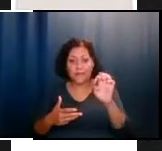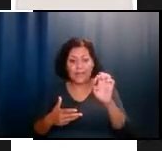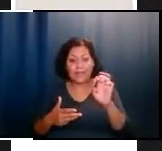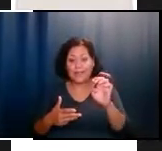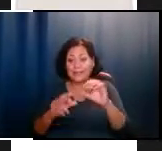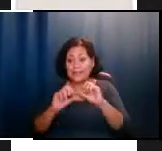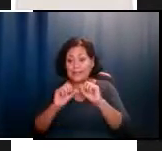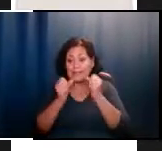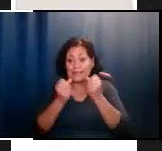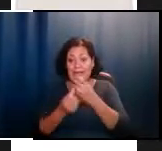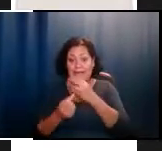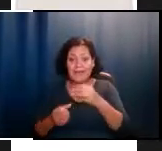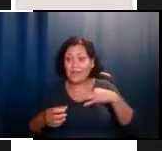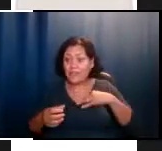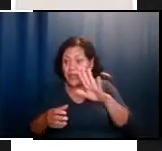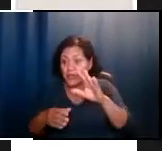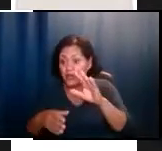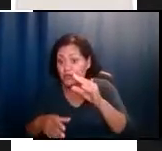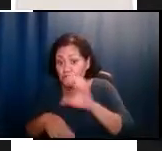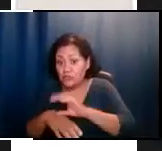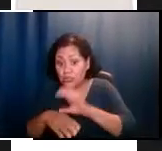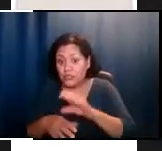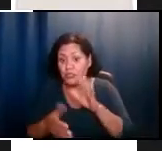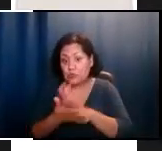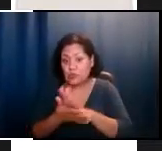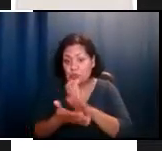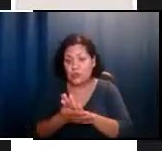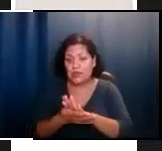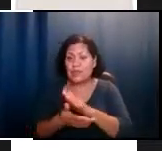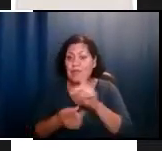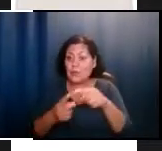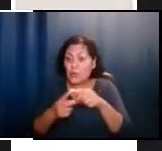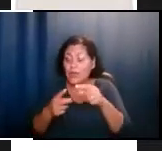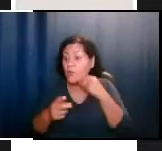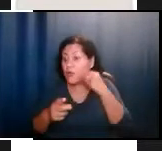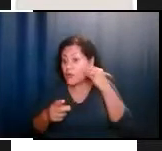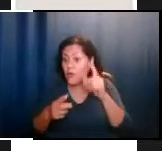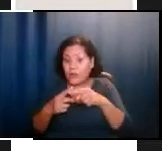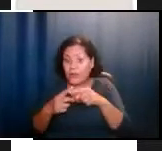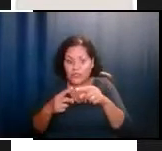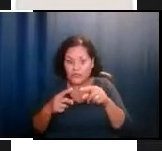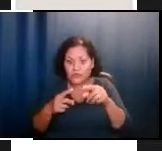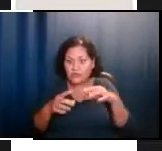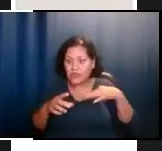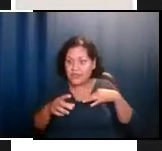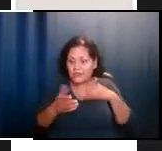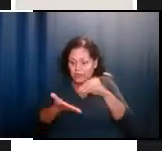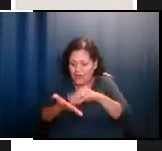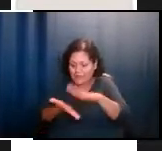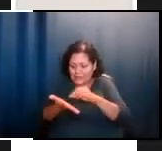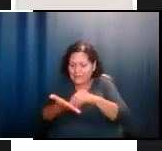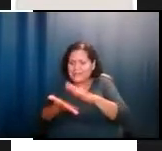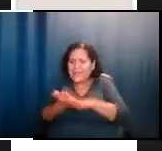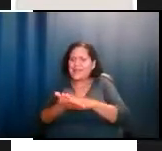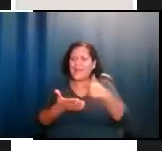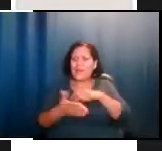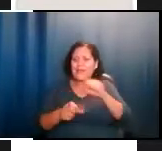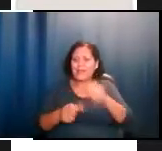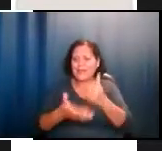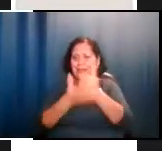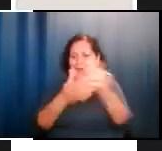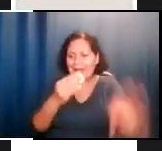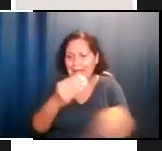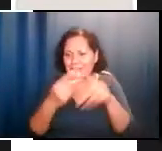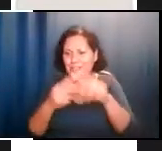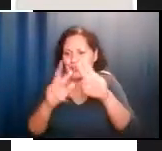and home. And when you're volunteering, write down those opportunities, and then we can help with that resume building to beef that